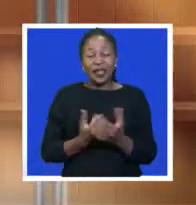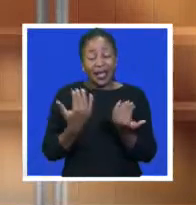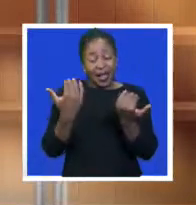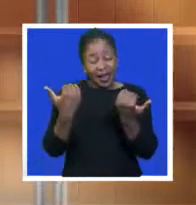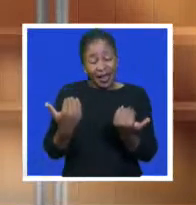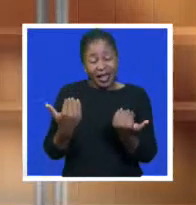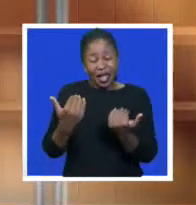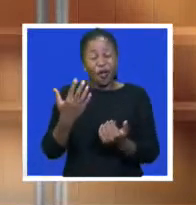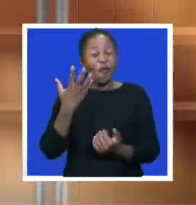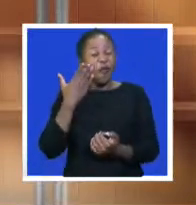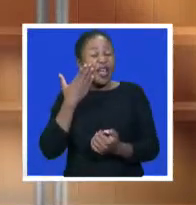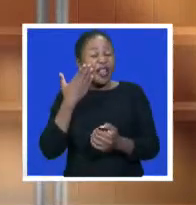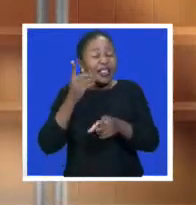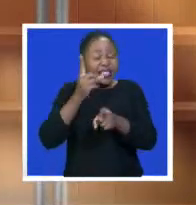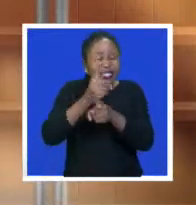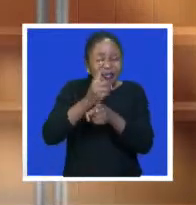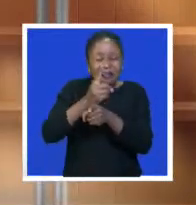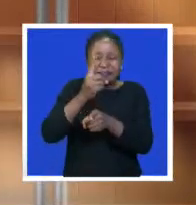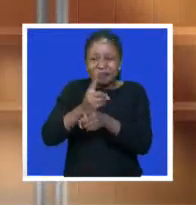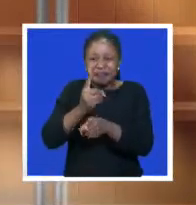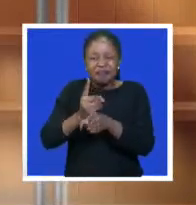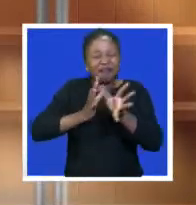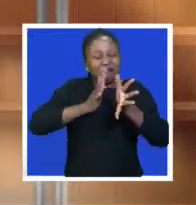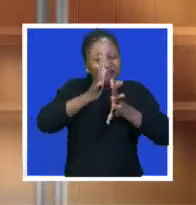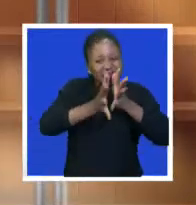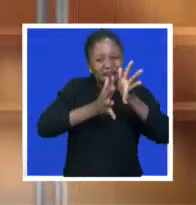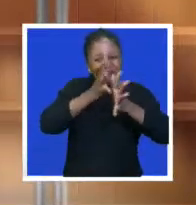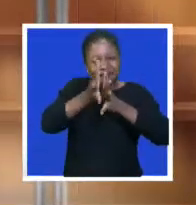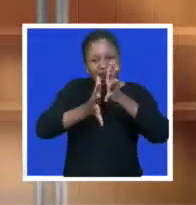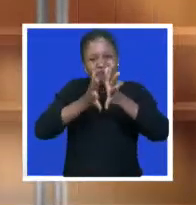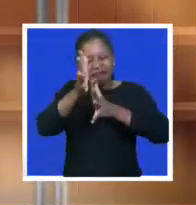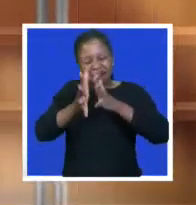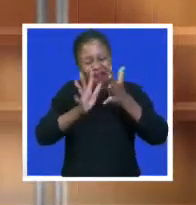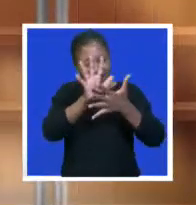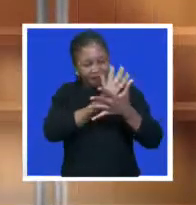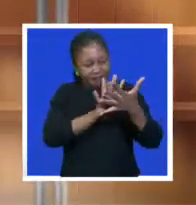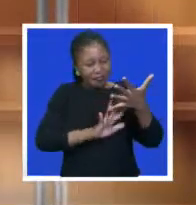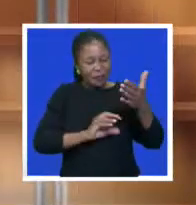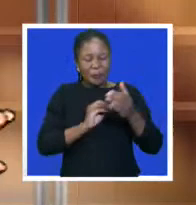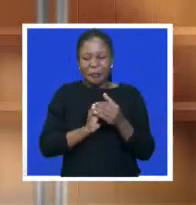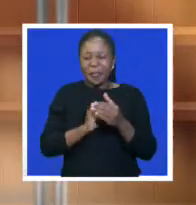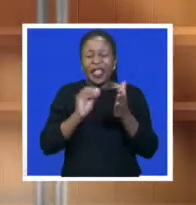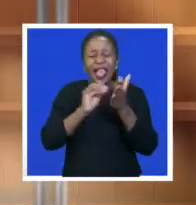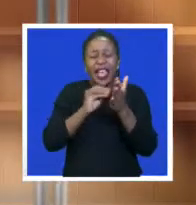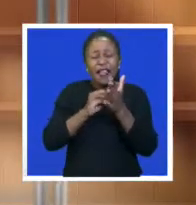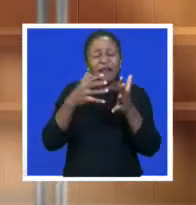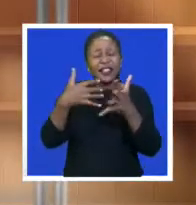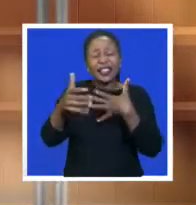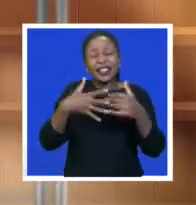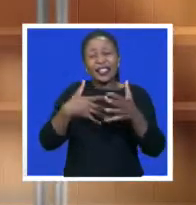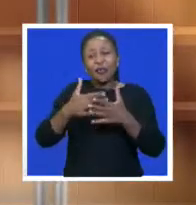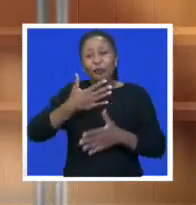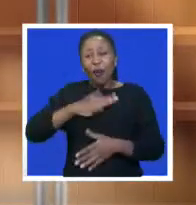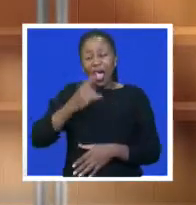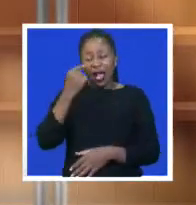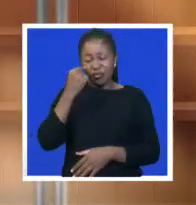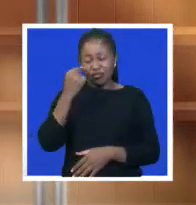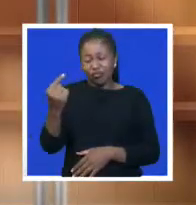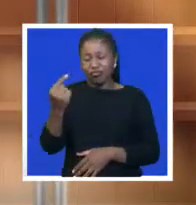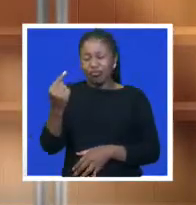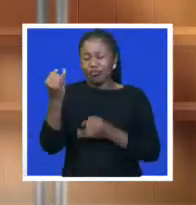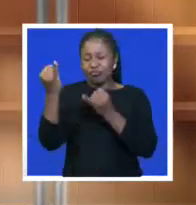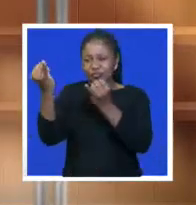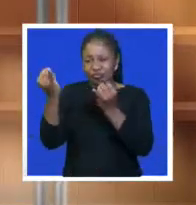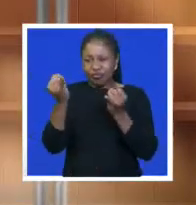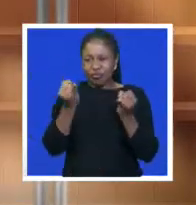text, there are some things that we want to see in the introduction. I know someone is asking themselves right now, are we writing